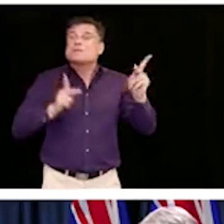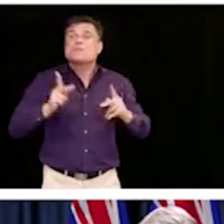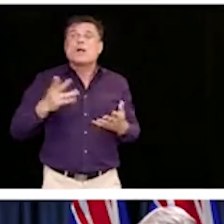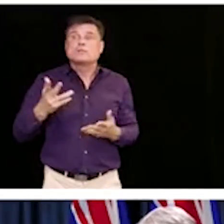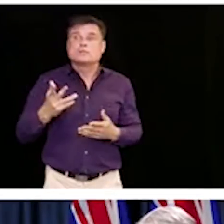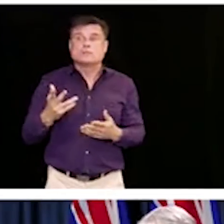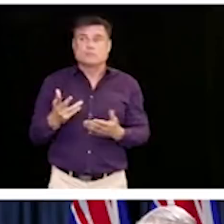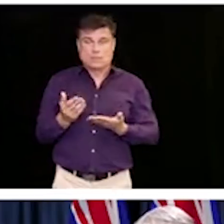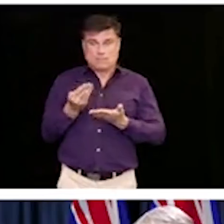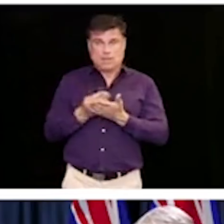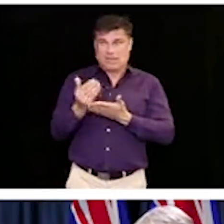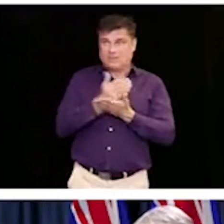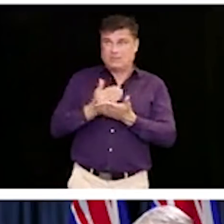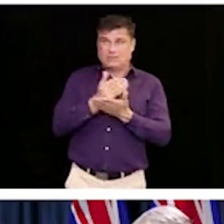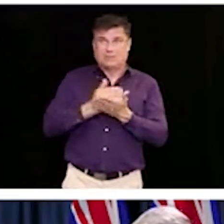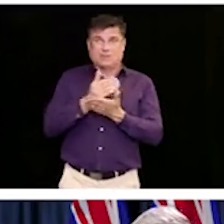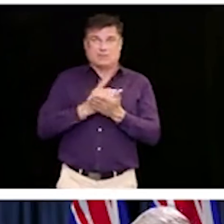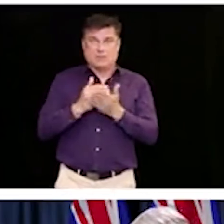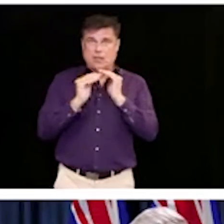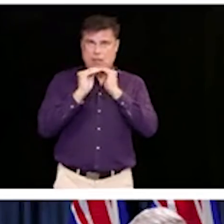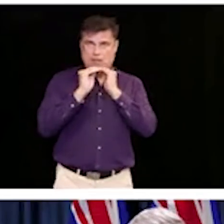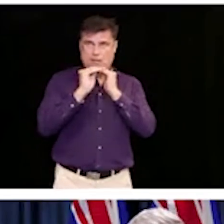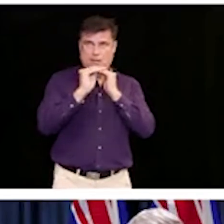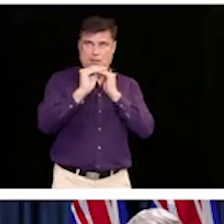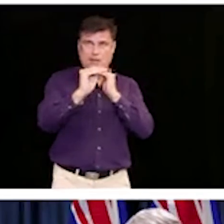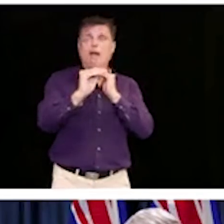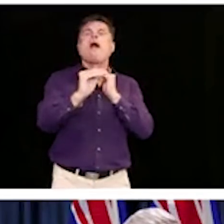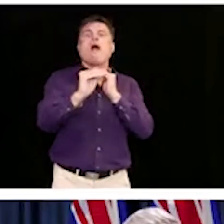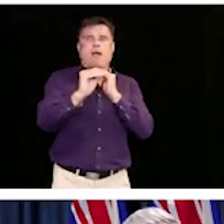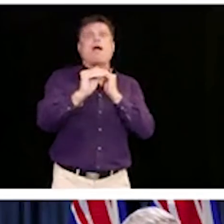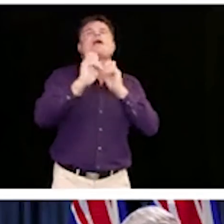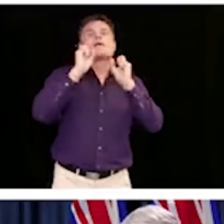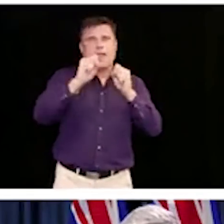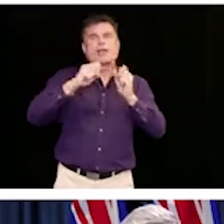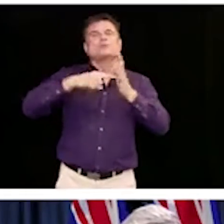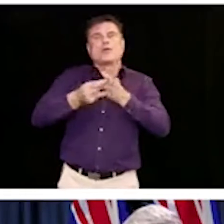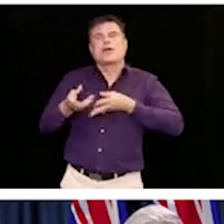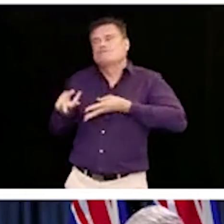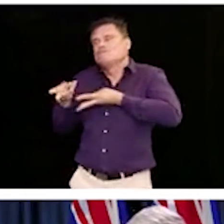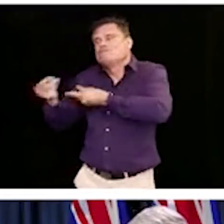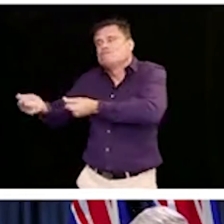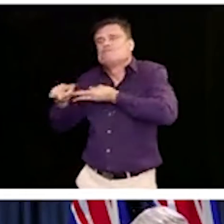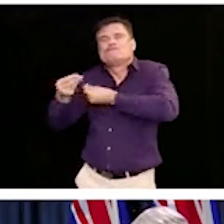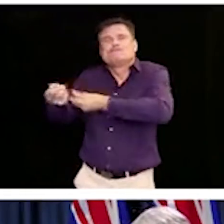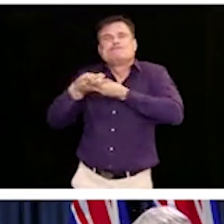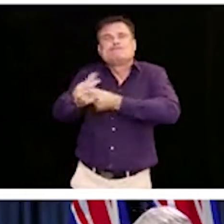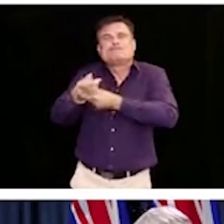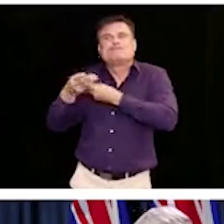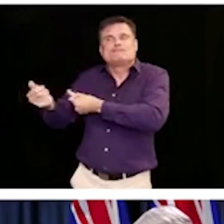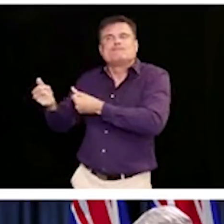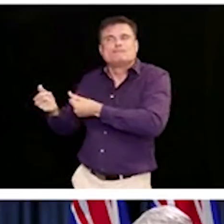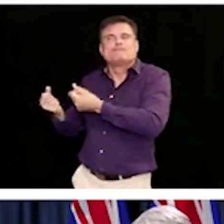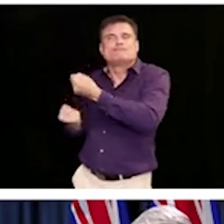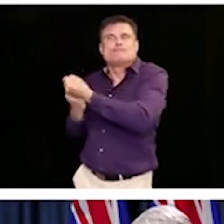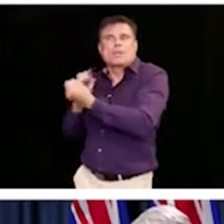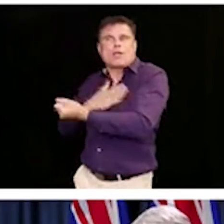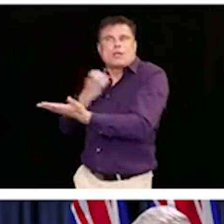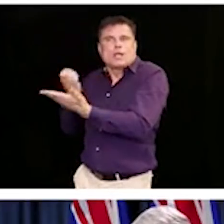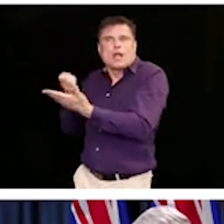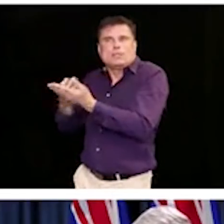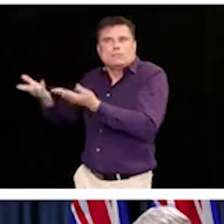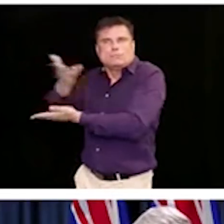they have a stable income and feel confident that they can get out again. In addition to the foundation that we built, as I mentioned, we